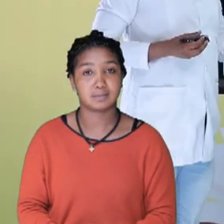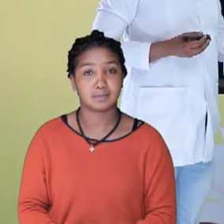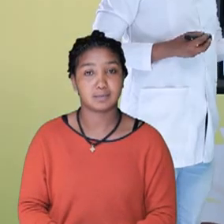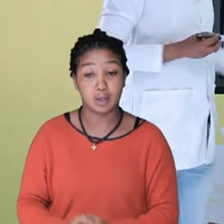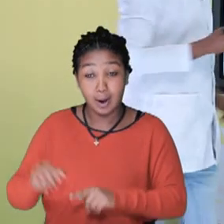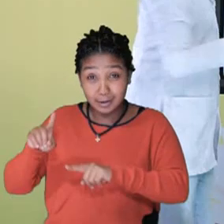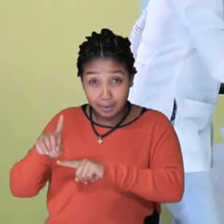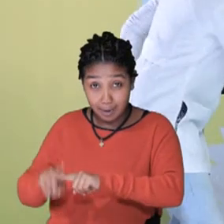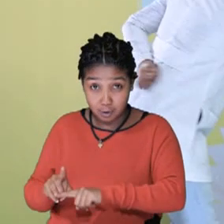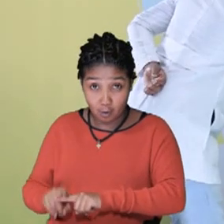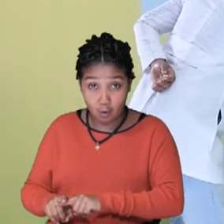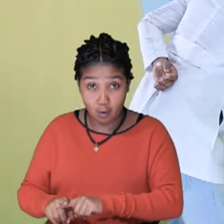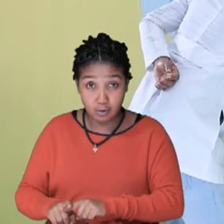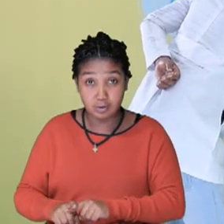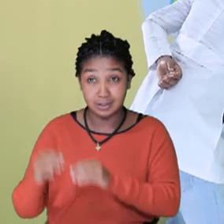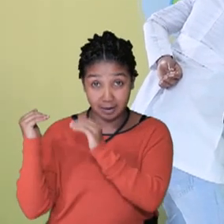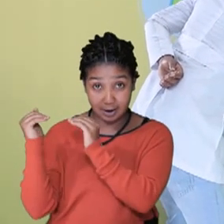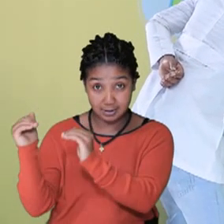depend on the size,